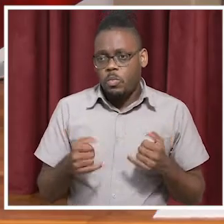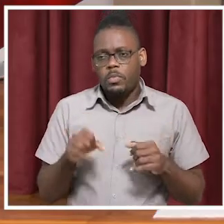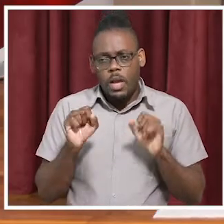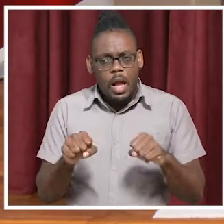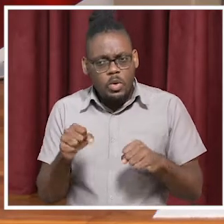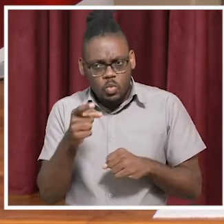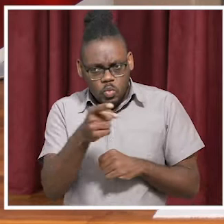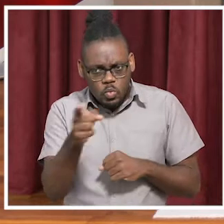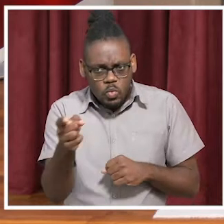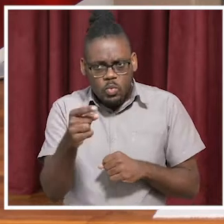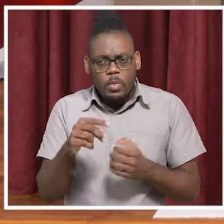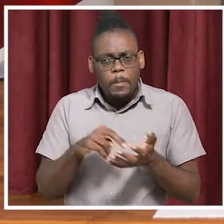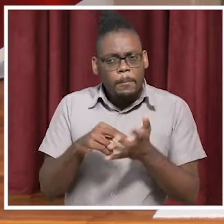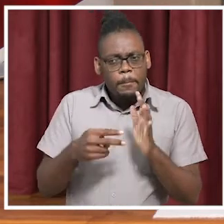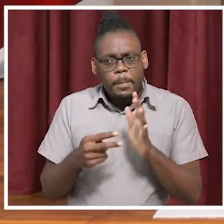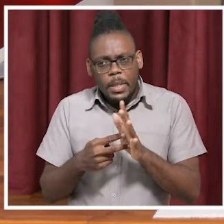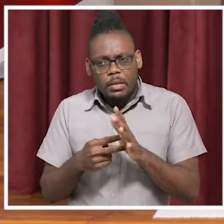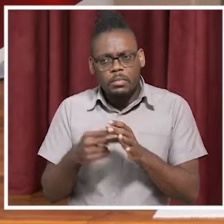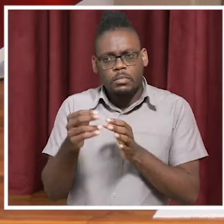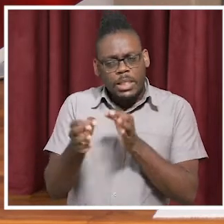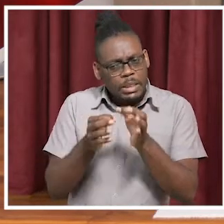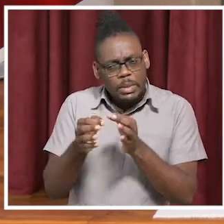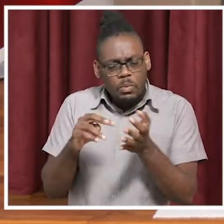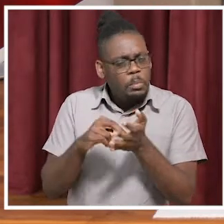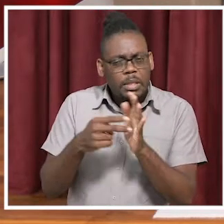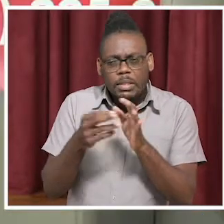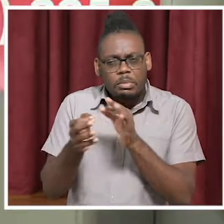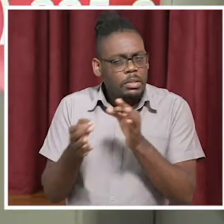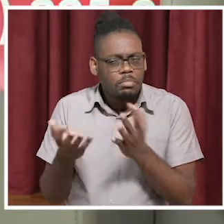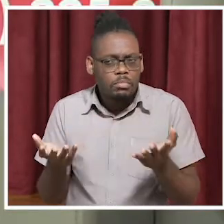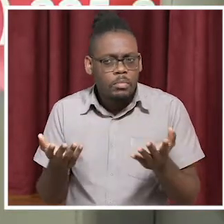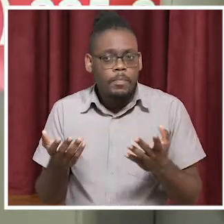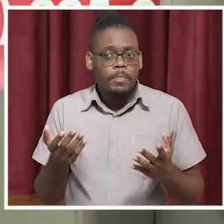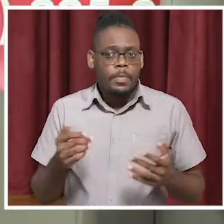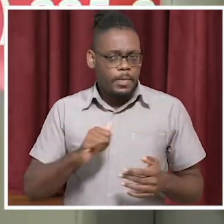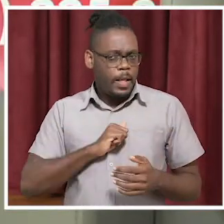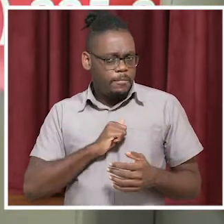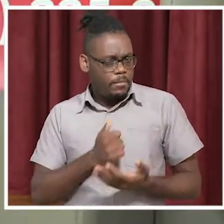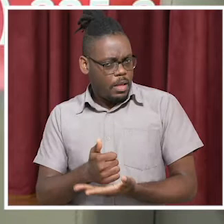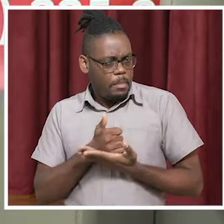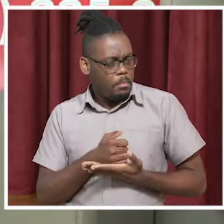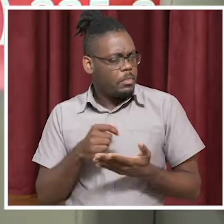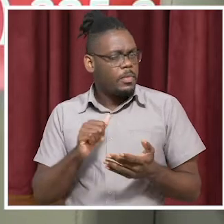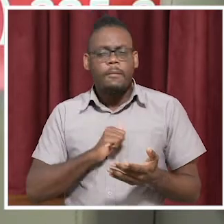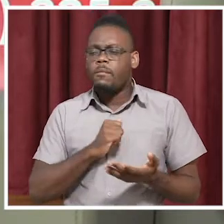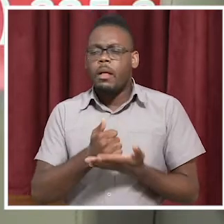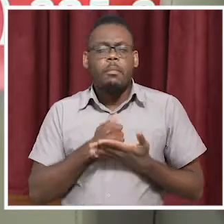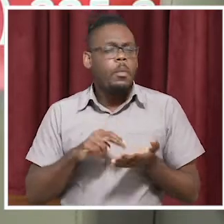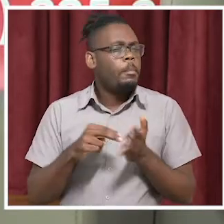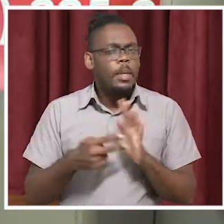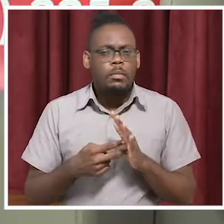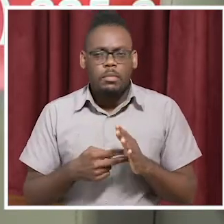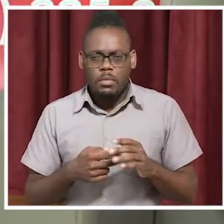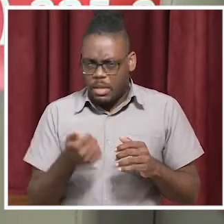self can also mean entrepreneurs, yes? That's correct. It can include anyone. But really and truly, the National Commission for